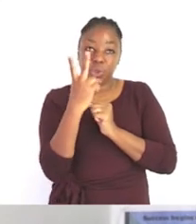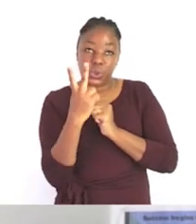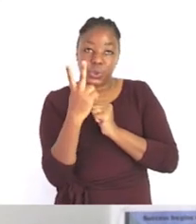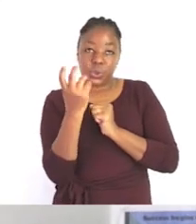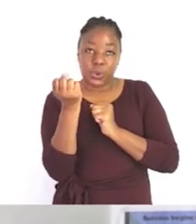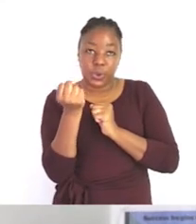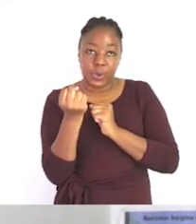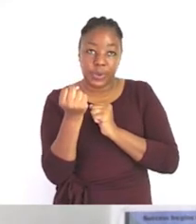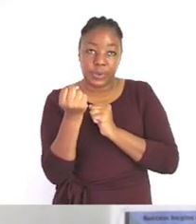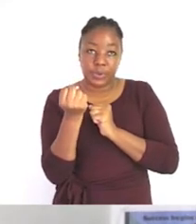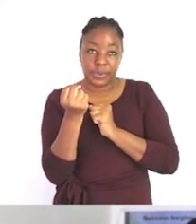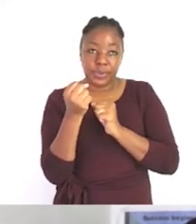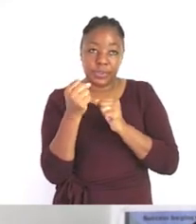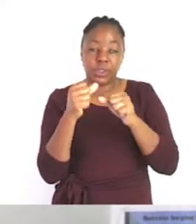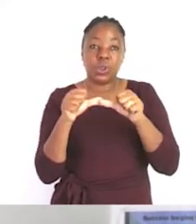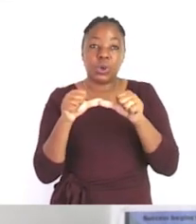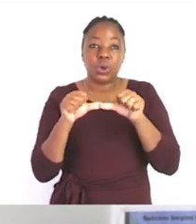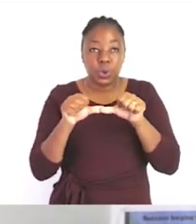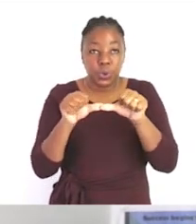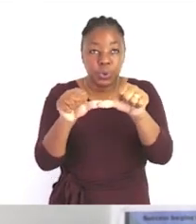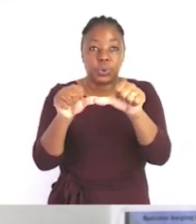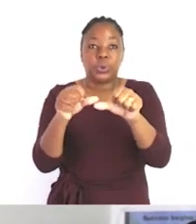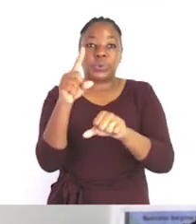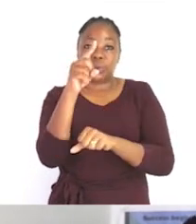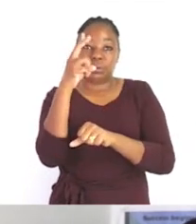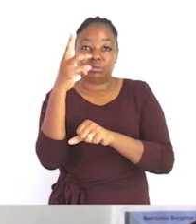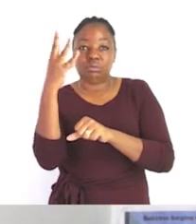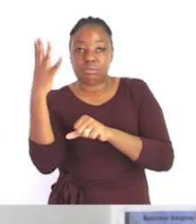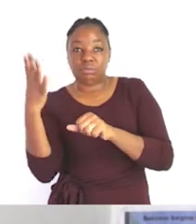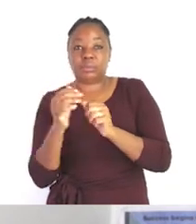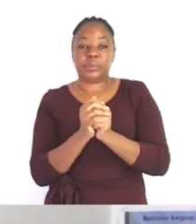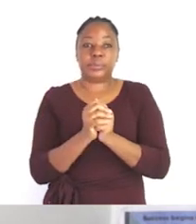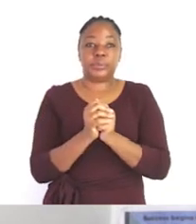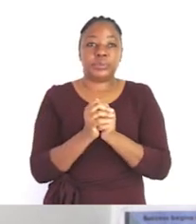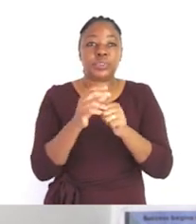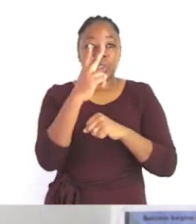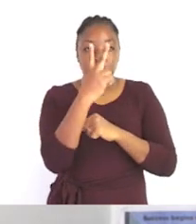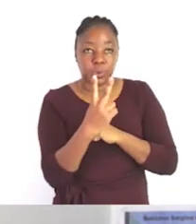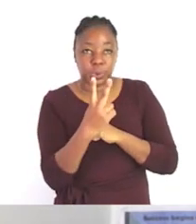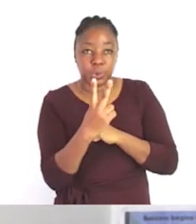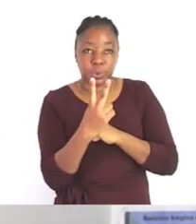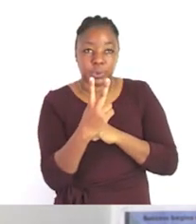and we count on until we get to our next number. So we have 2,